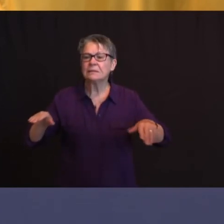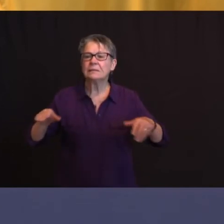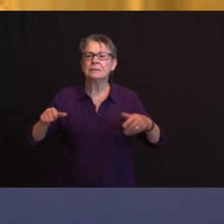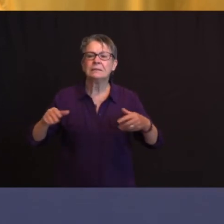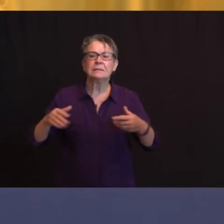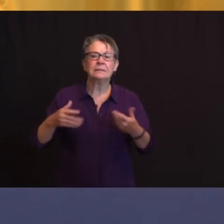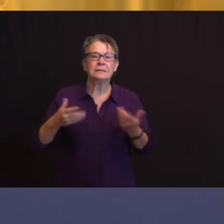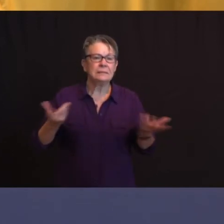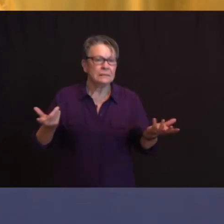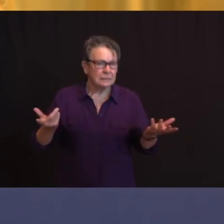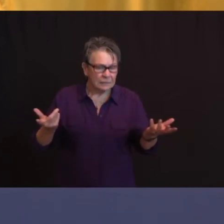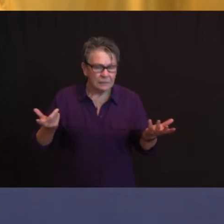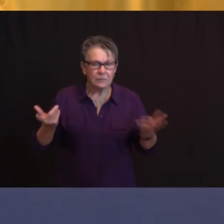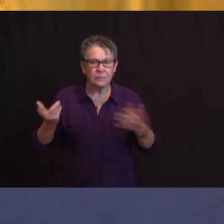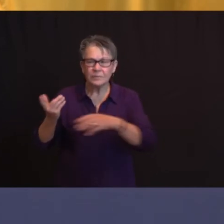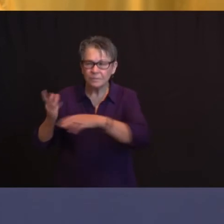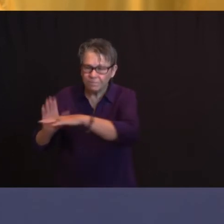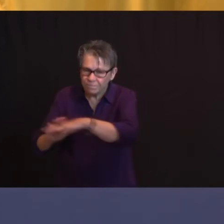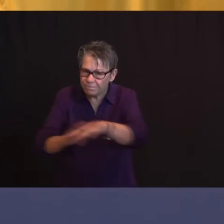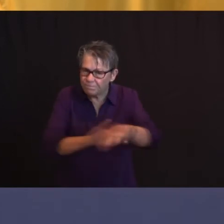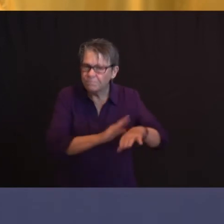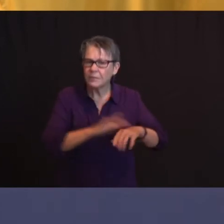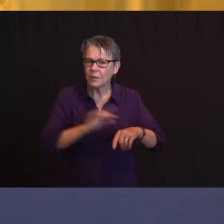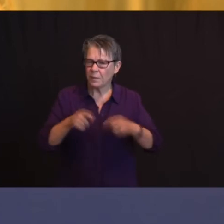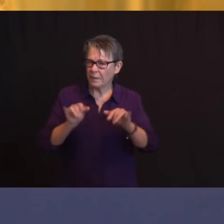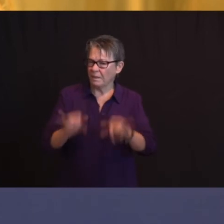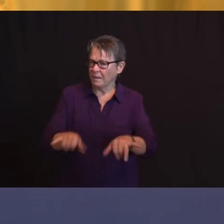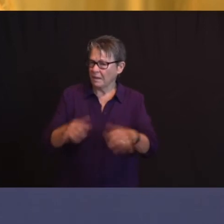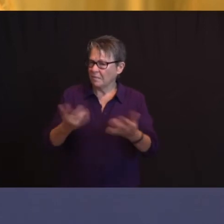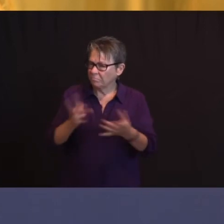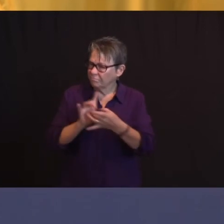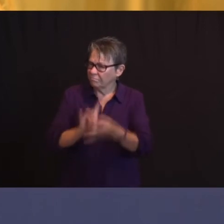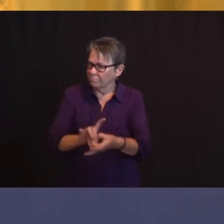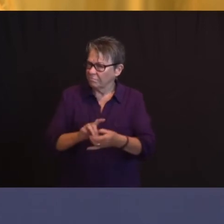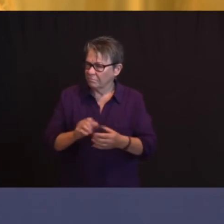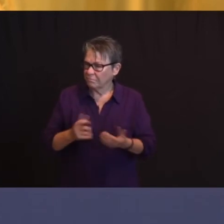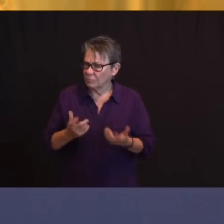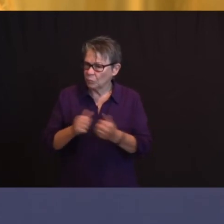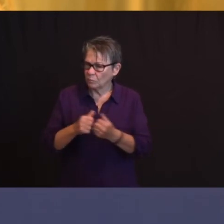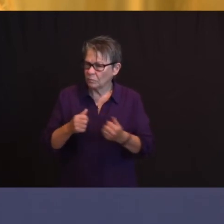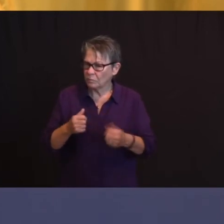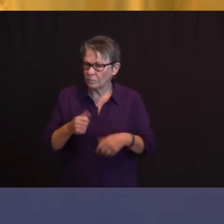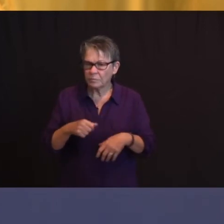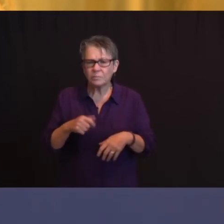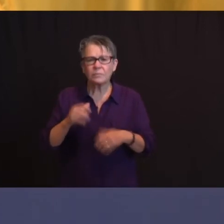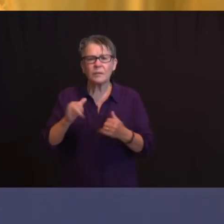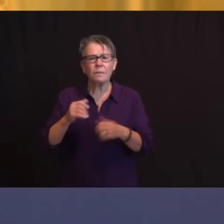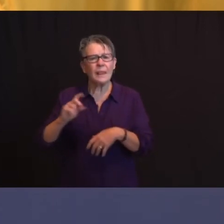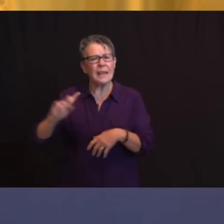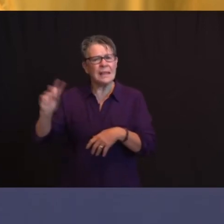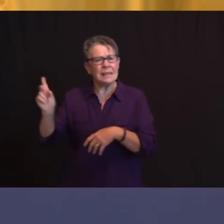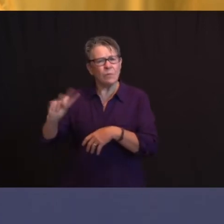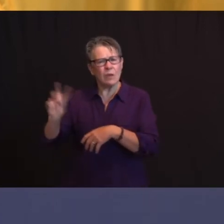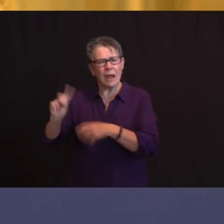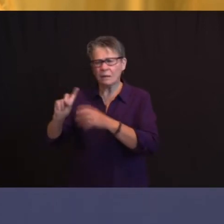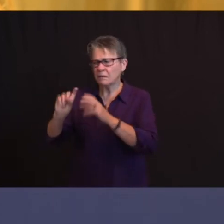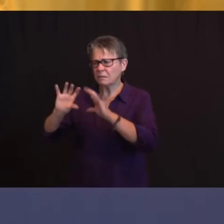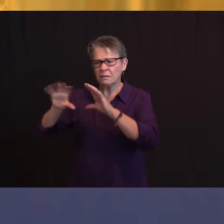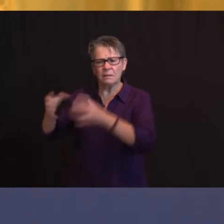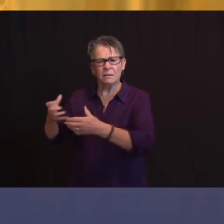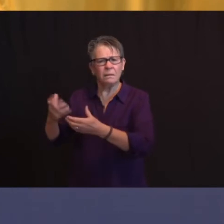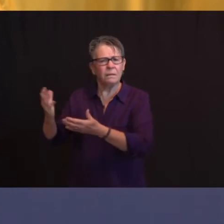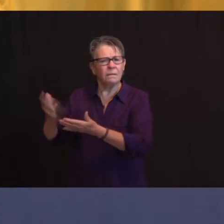the Democratic Assembly, but we will follow up on that, and Assemblyman Holly. Anything needs to abide by